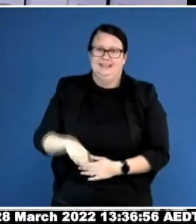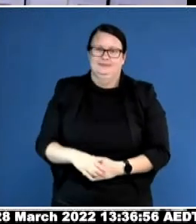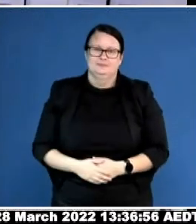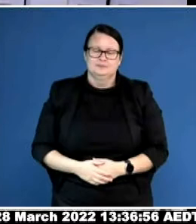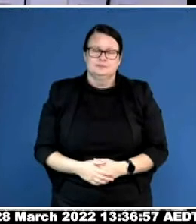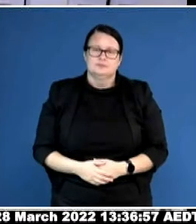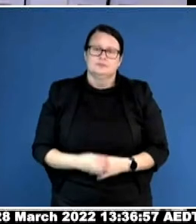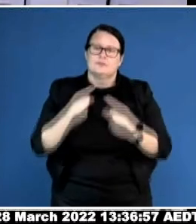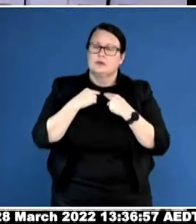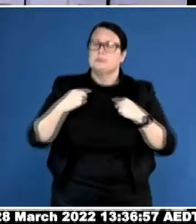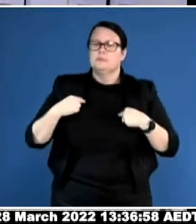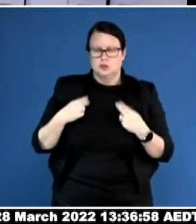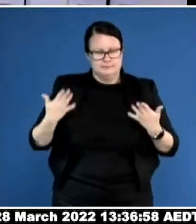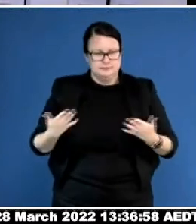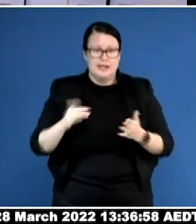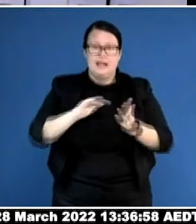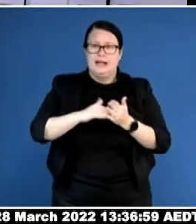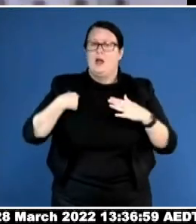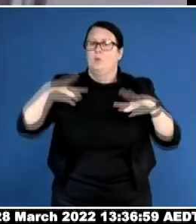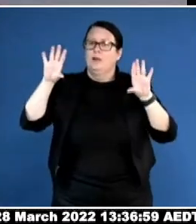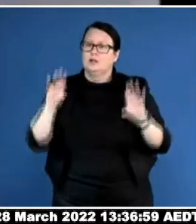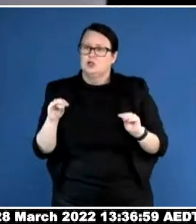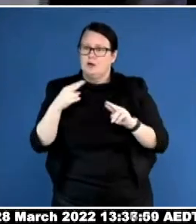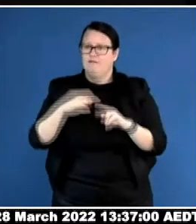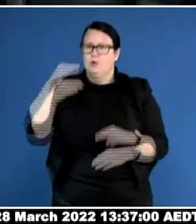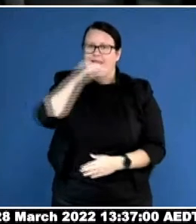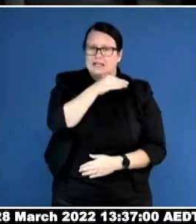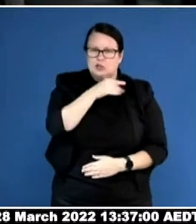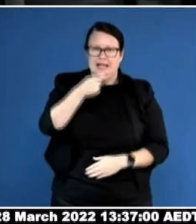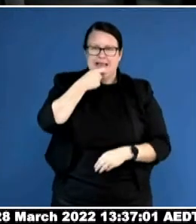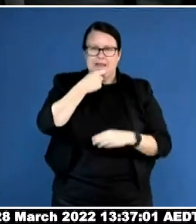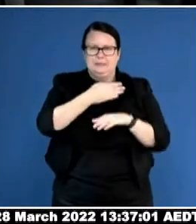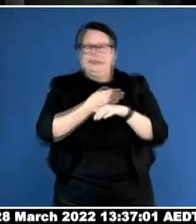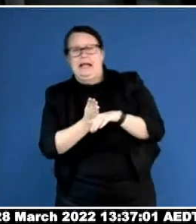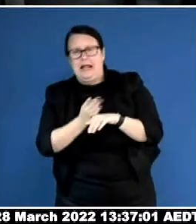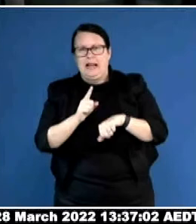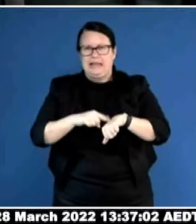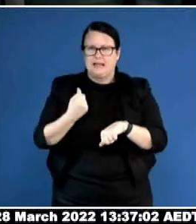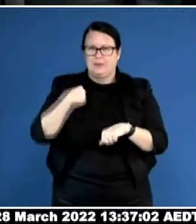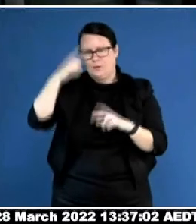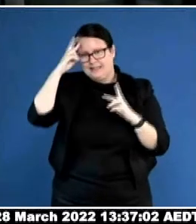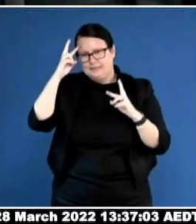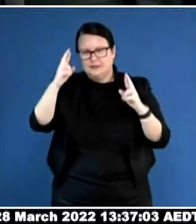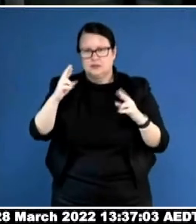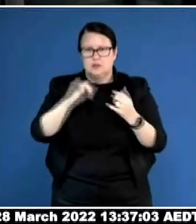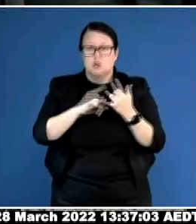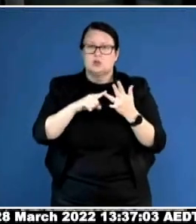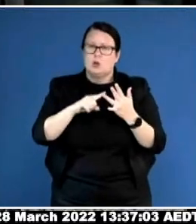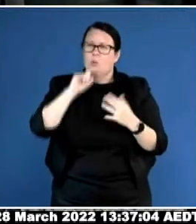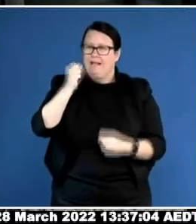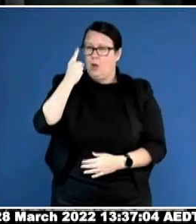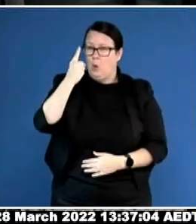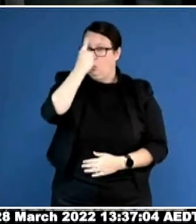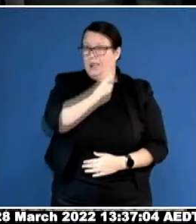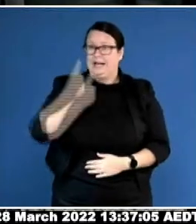Commissioners are now adjourned for lunch, so it's a little bit later than we perhaps expected, but if we could take 1 hour.